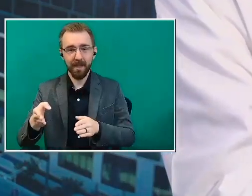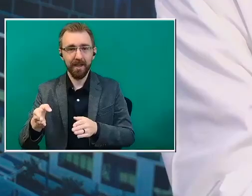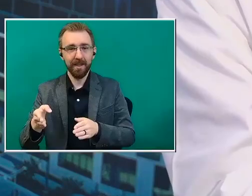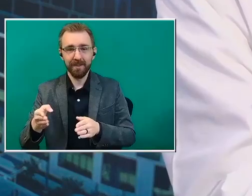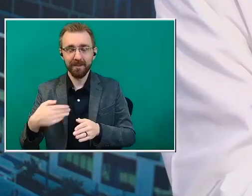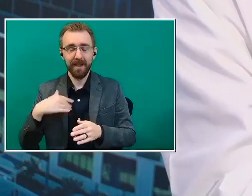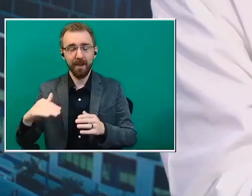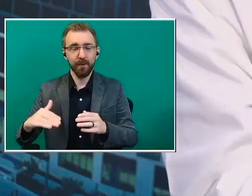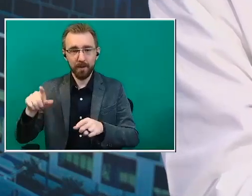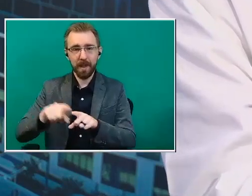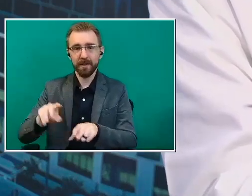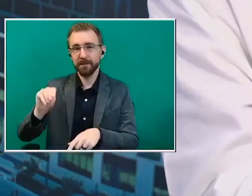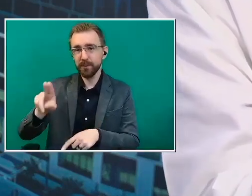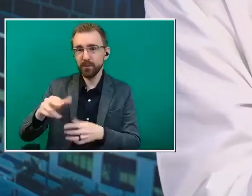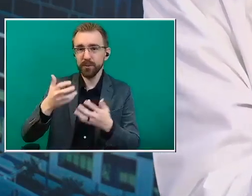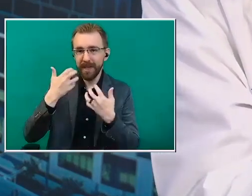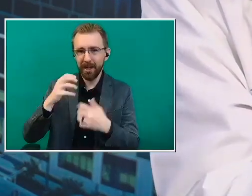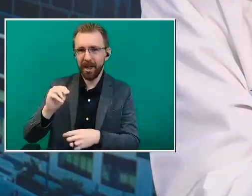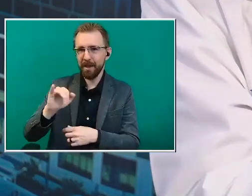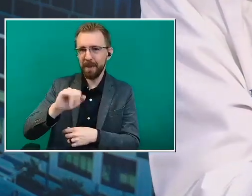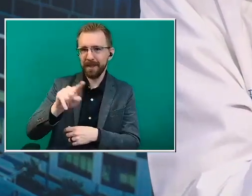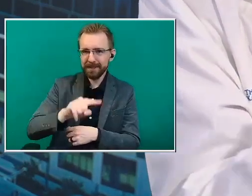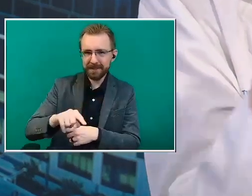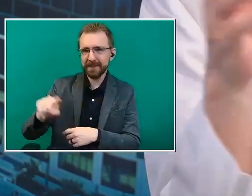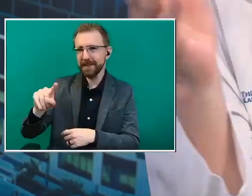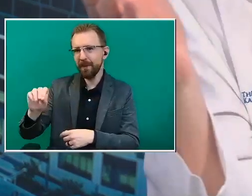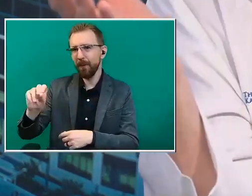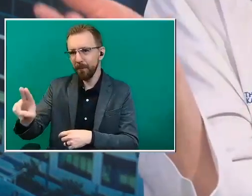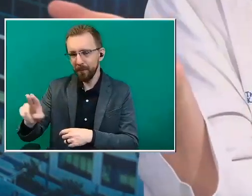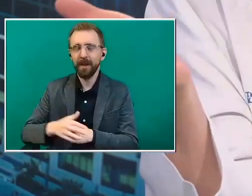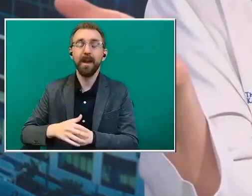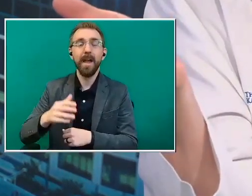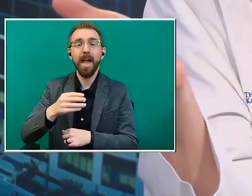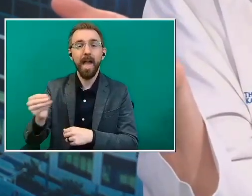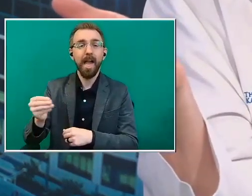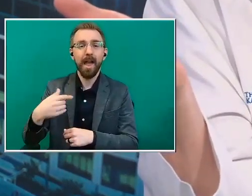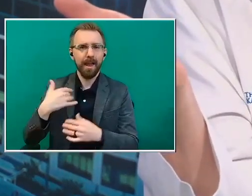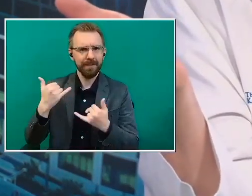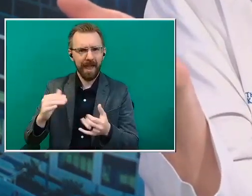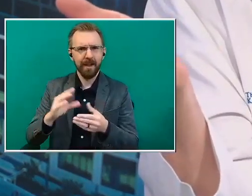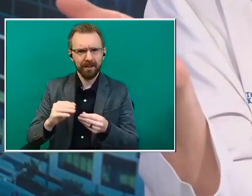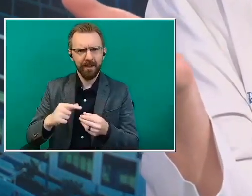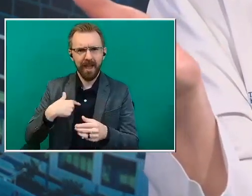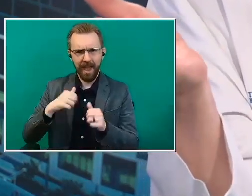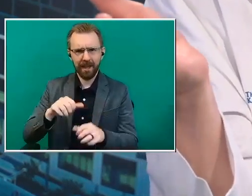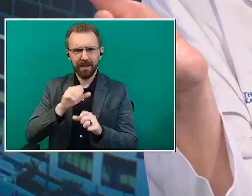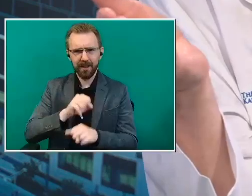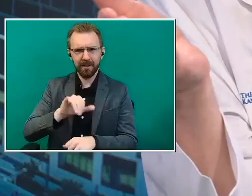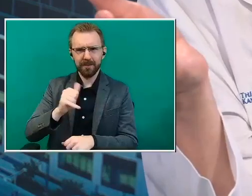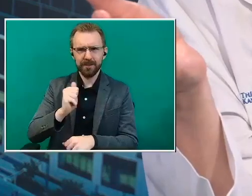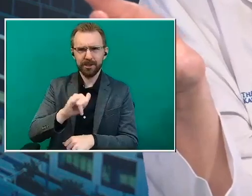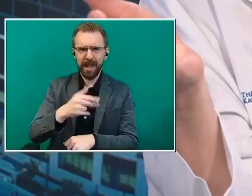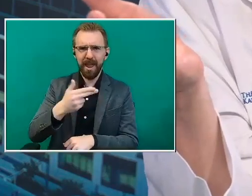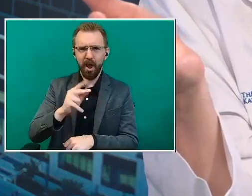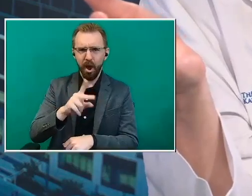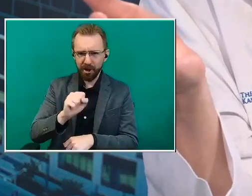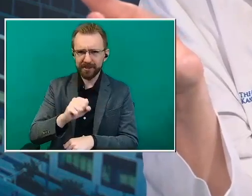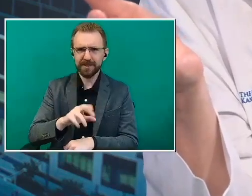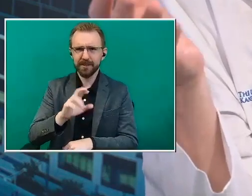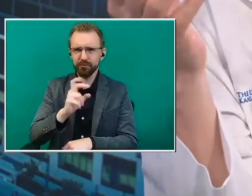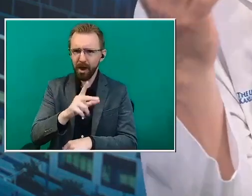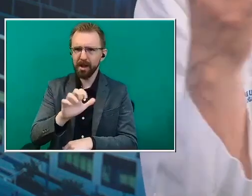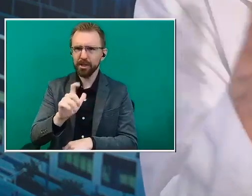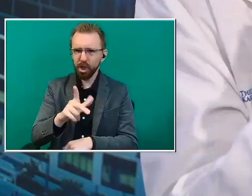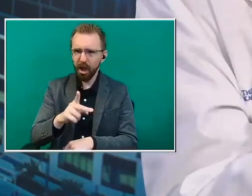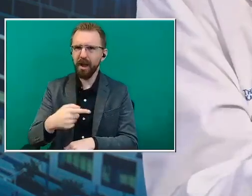Tiger, M-I-Z-Z-O-U. And I have now said, I can love the Jayhawks, Rock Chalk Jayhawk. I even got my KU shirt on.